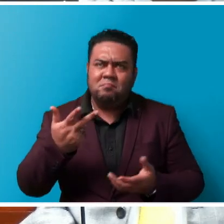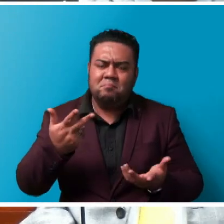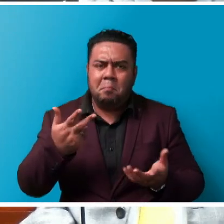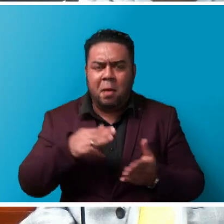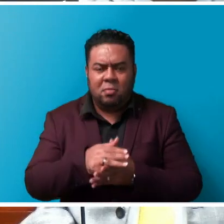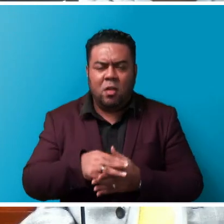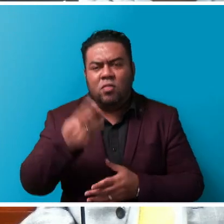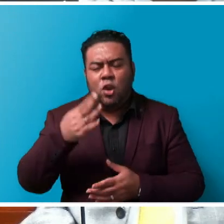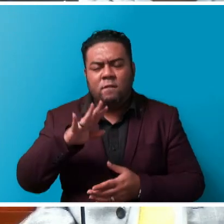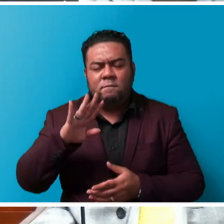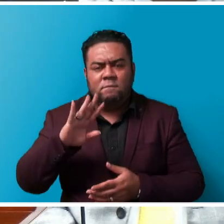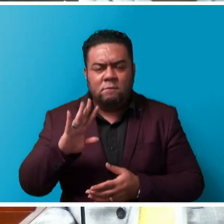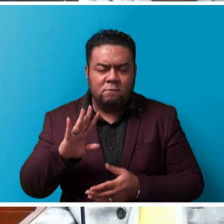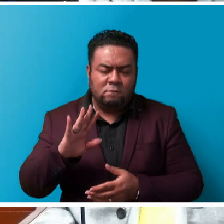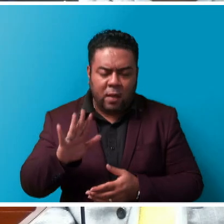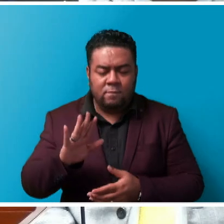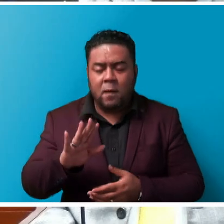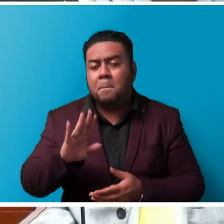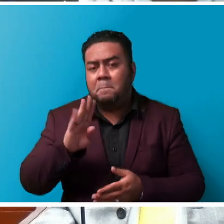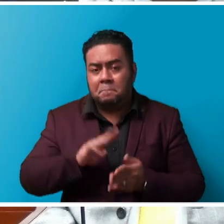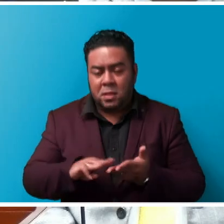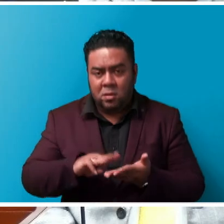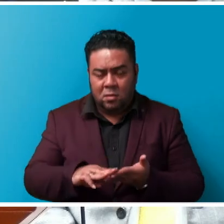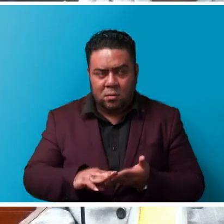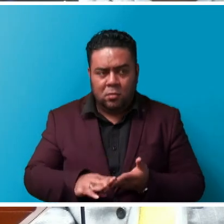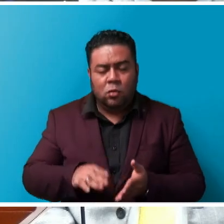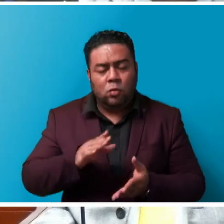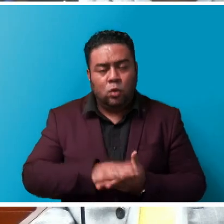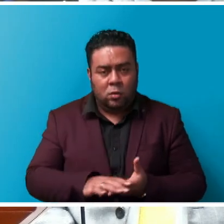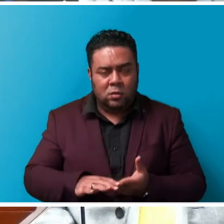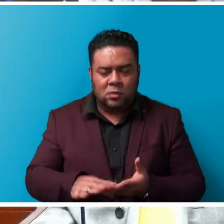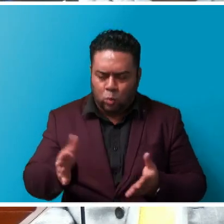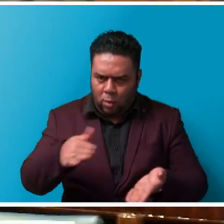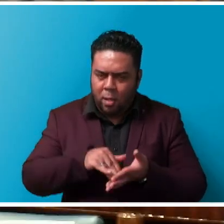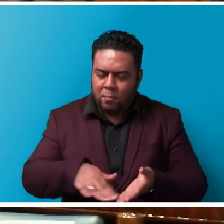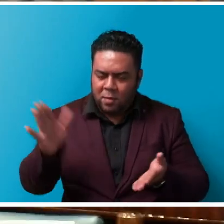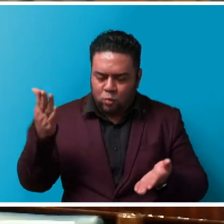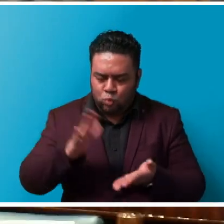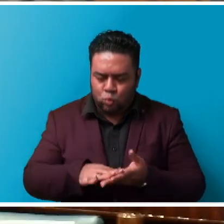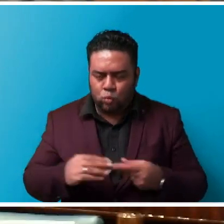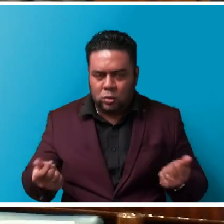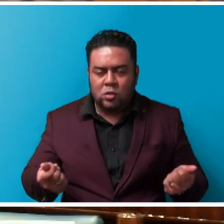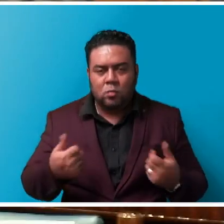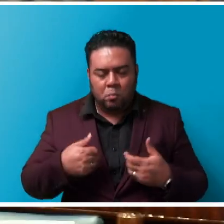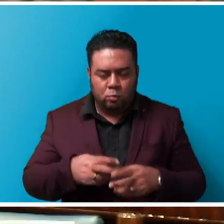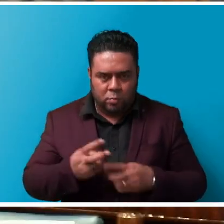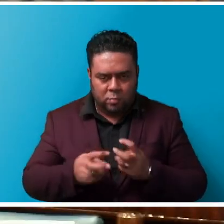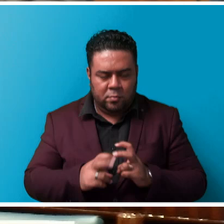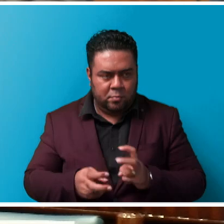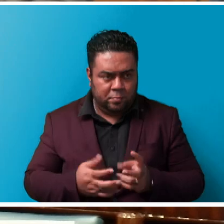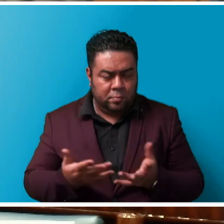35 million, and this should help a lot in alleviating the current situation. And of course, I mentioned